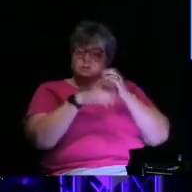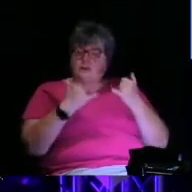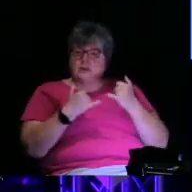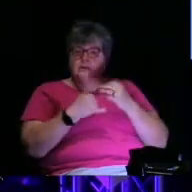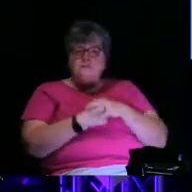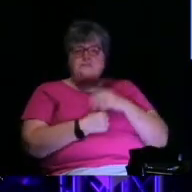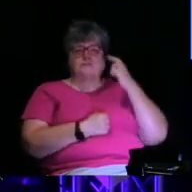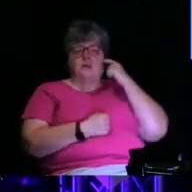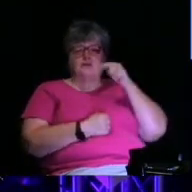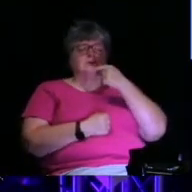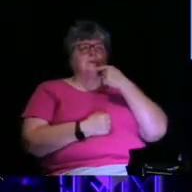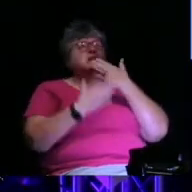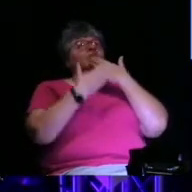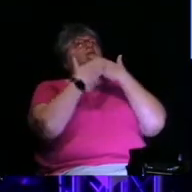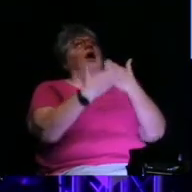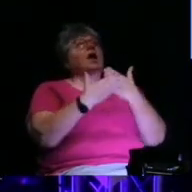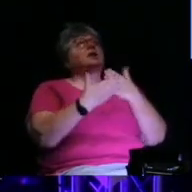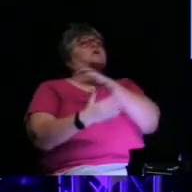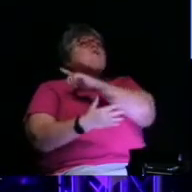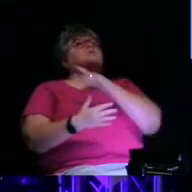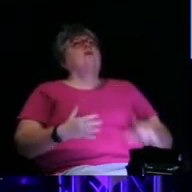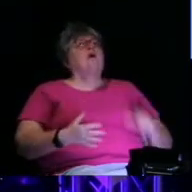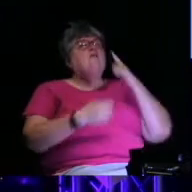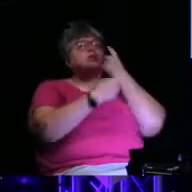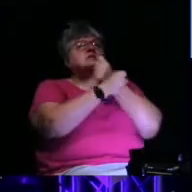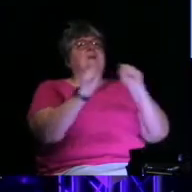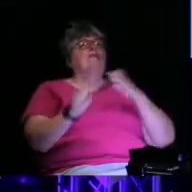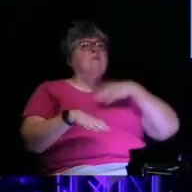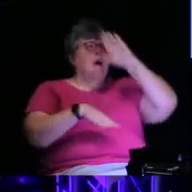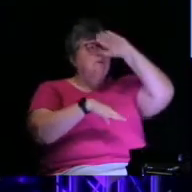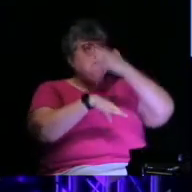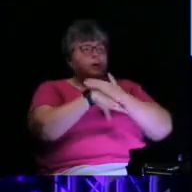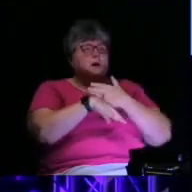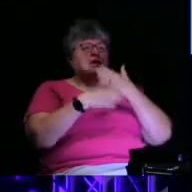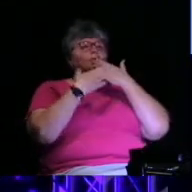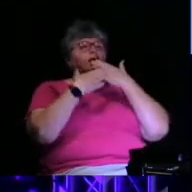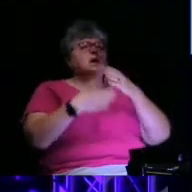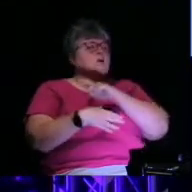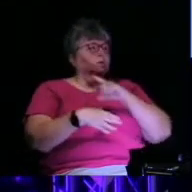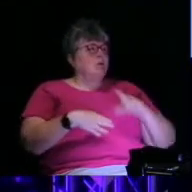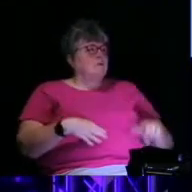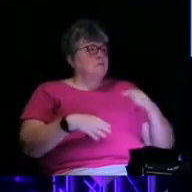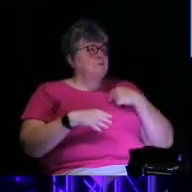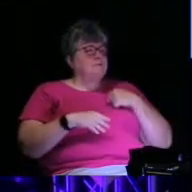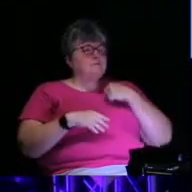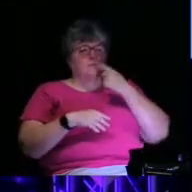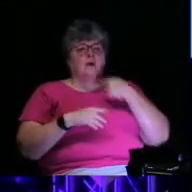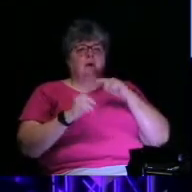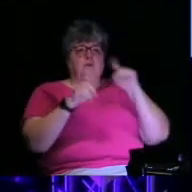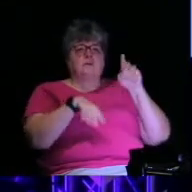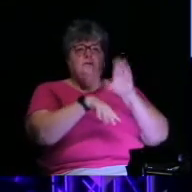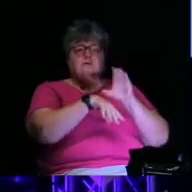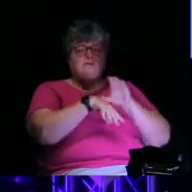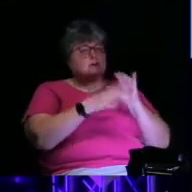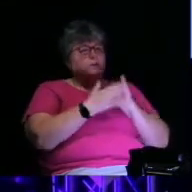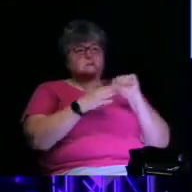probably thinking, thank you, Lord, for saving my son. Like, thank you, Lord. So I told her I went to church today, and I told her where I went to church. That's all I